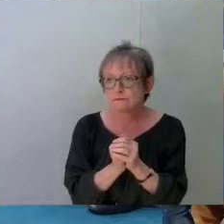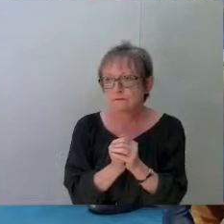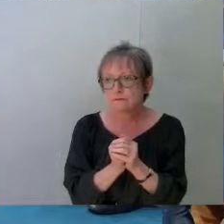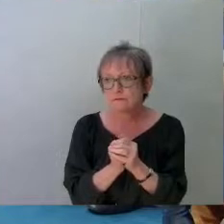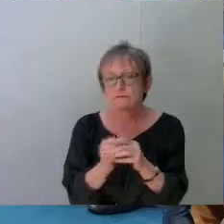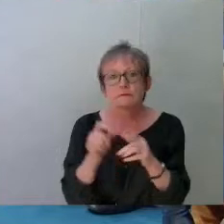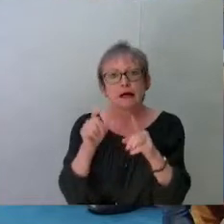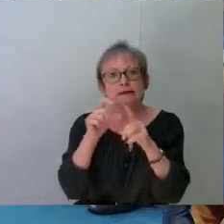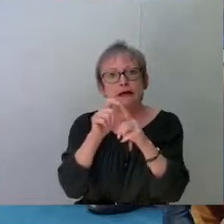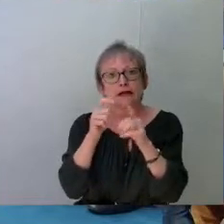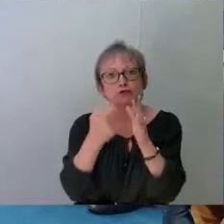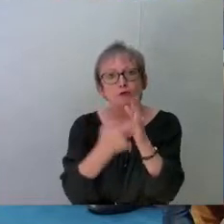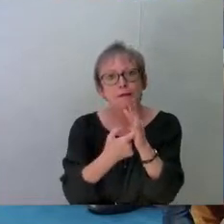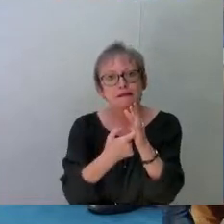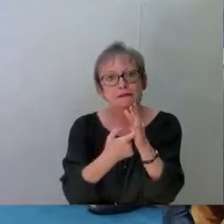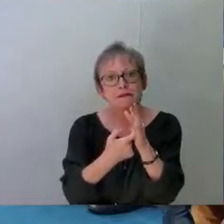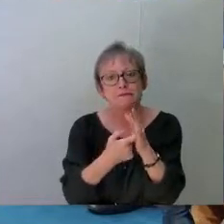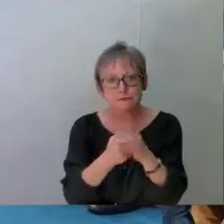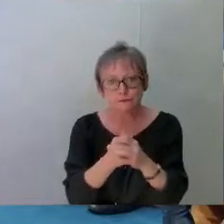Douglas Robinson.